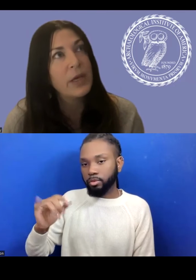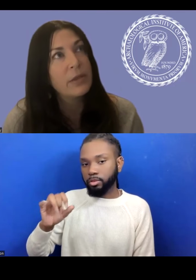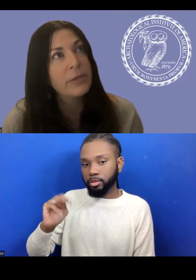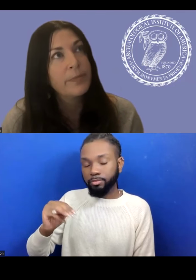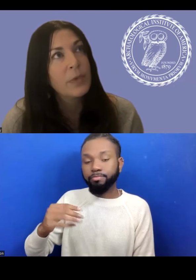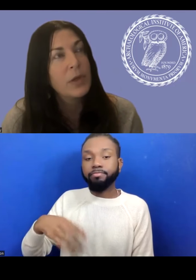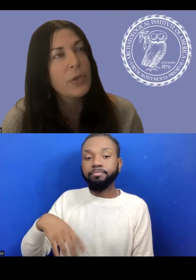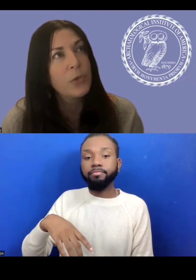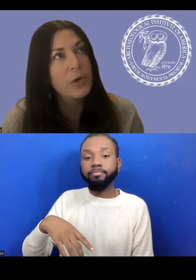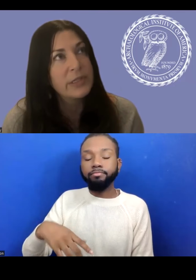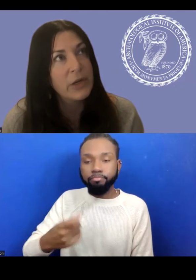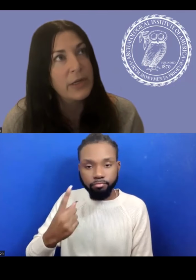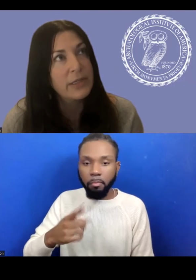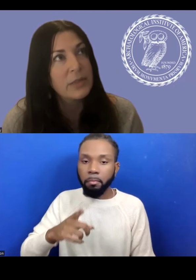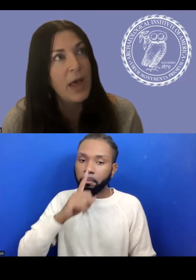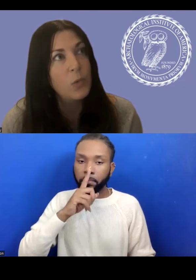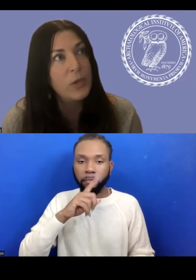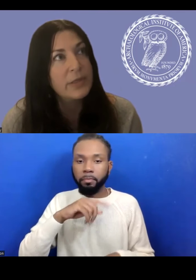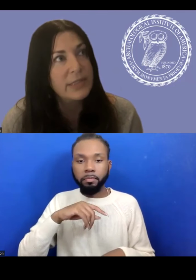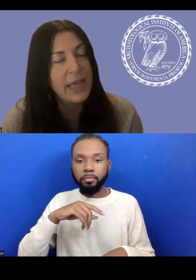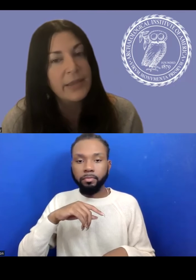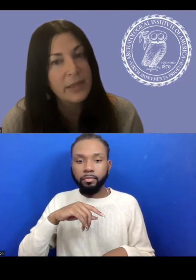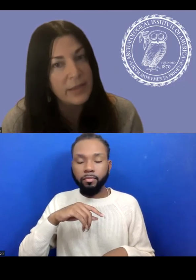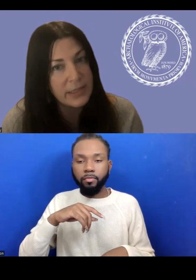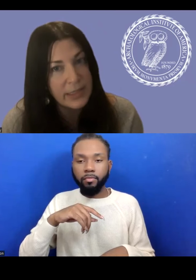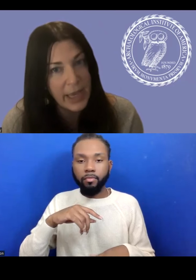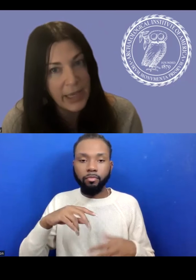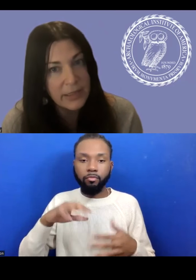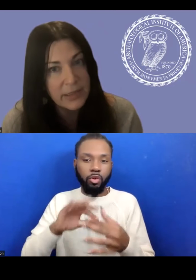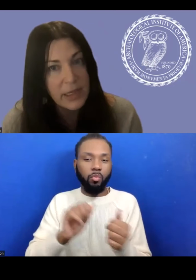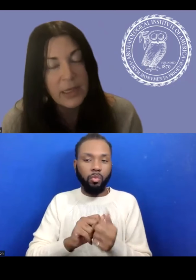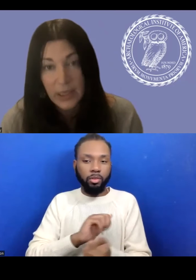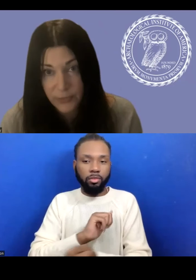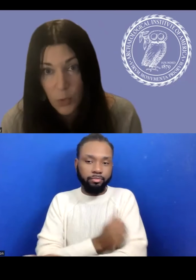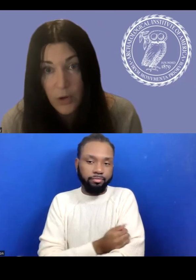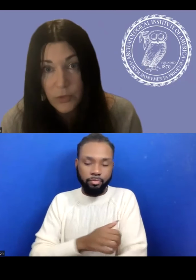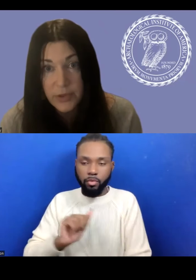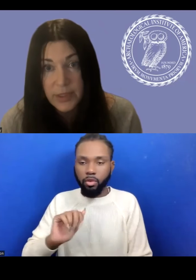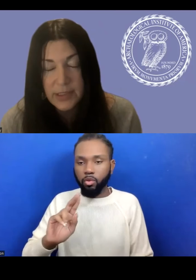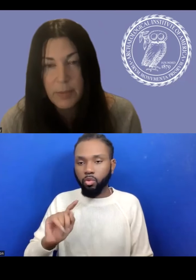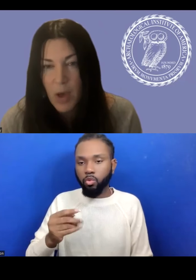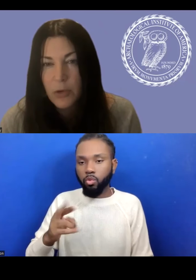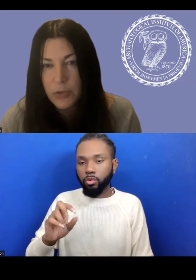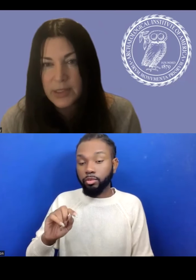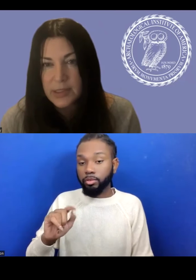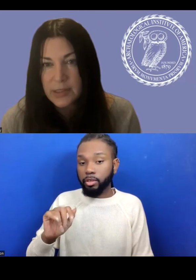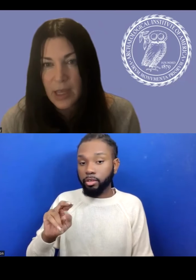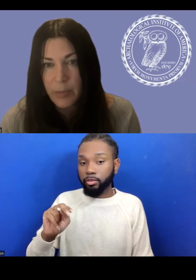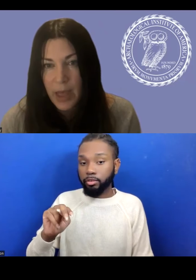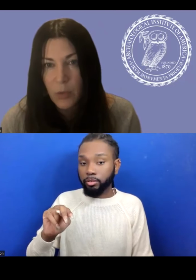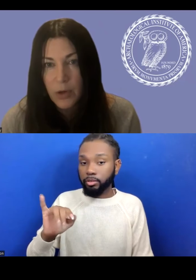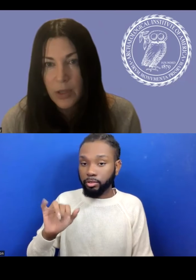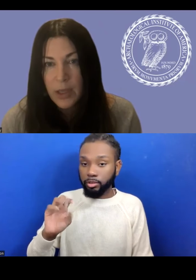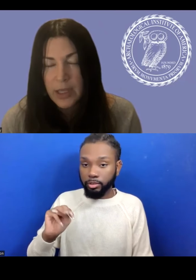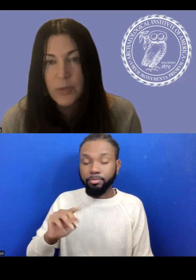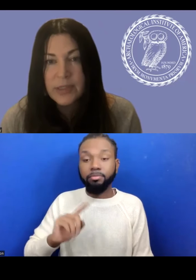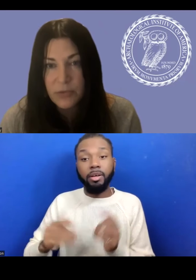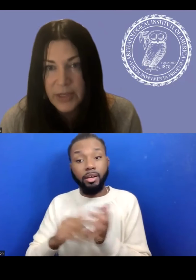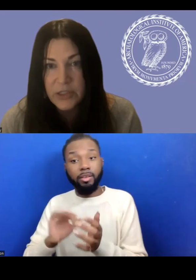associated with authoritarianism, I will say that in this case, if you argue that this is a monotheistic type power,